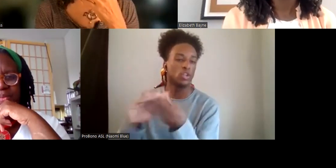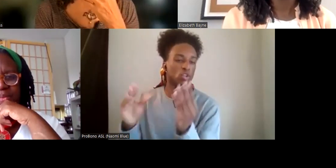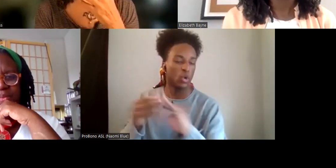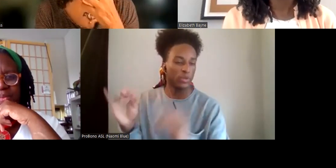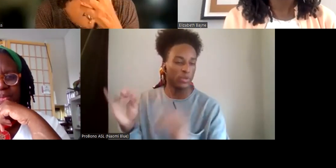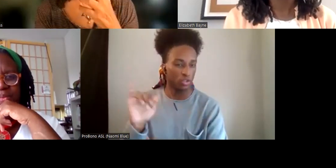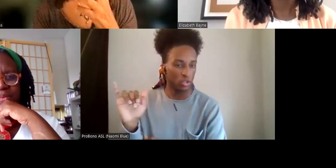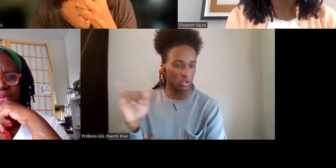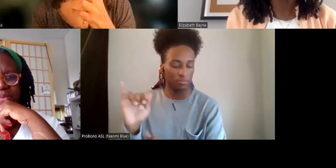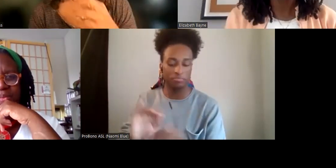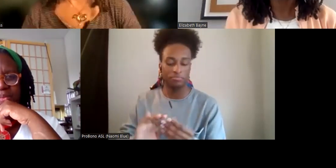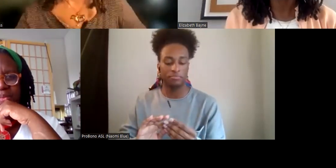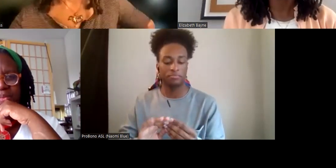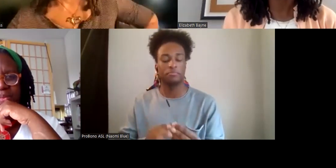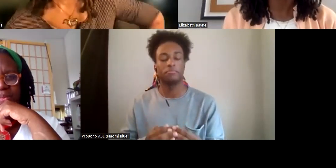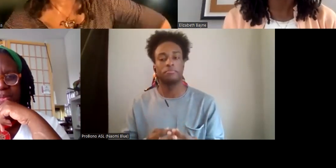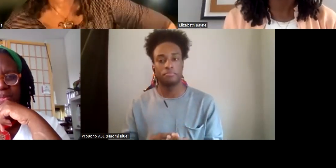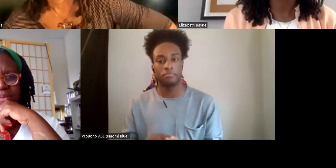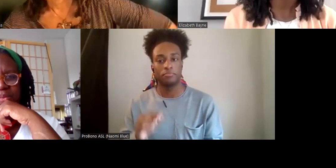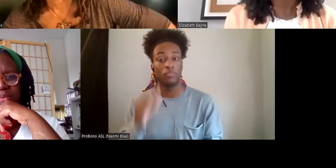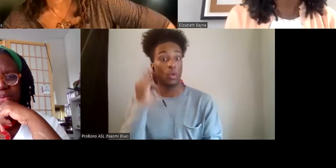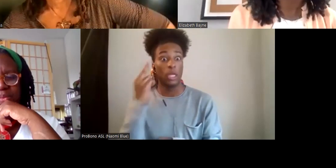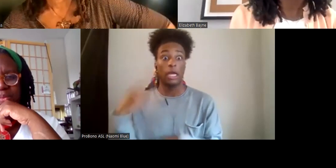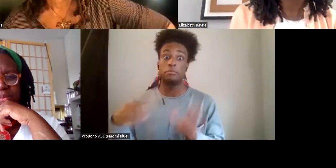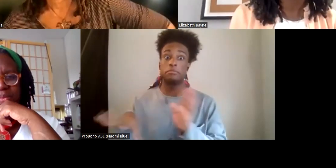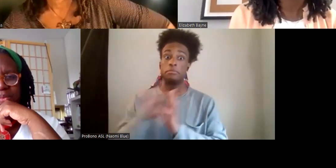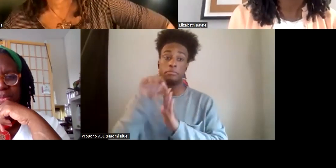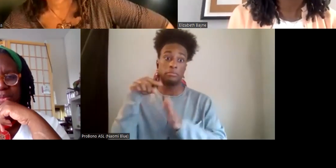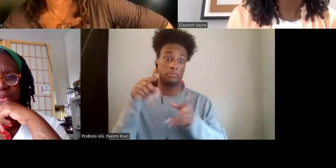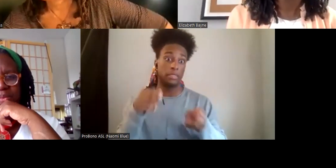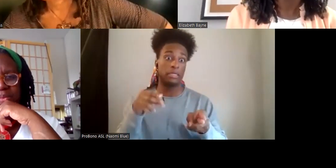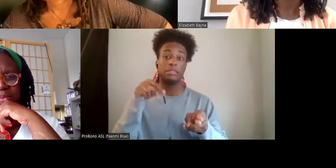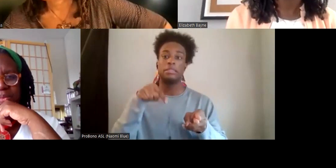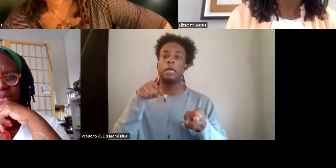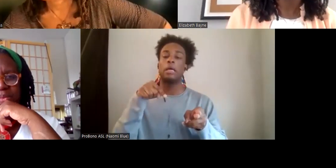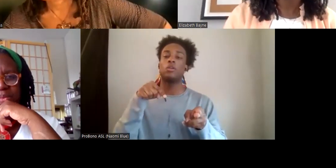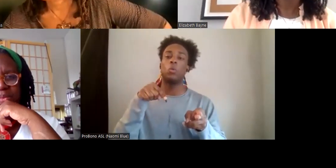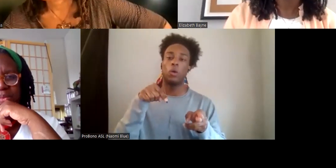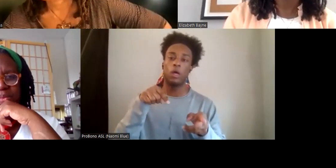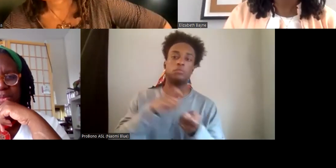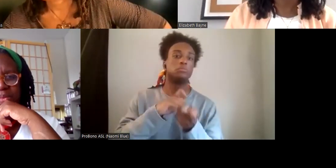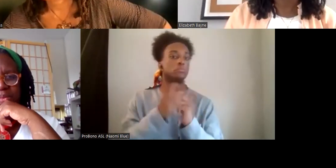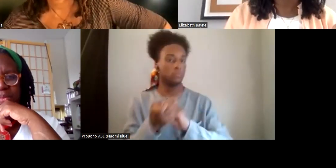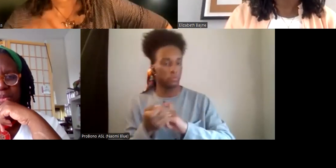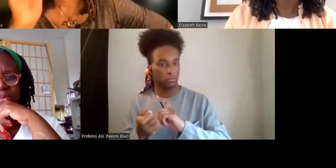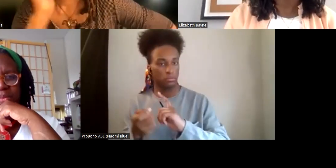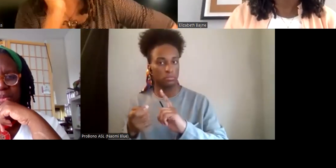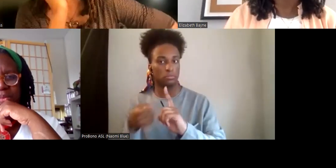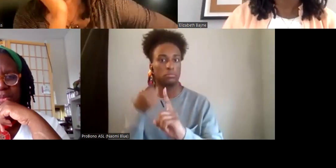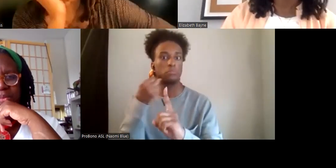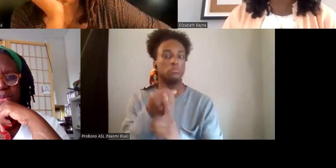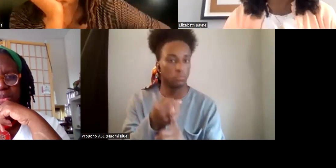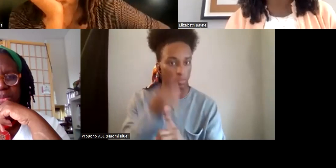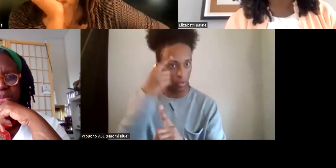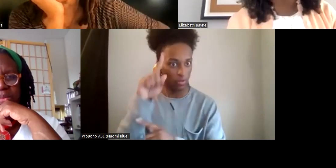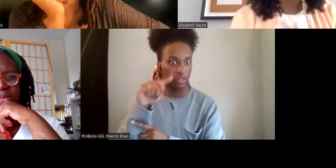And in this clip, the reason I chose this one, this was a turning point for Tammy. Up until then, all of her conversations had been